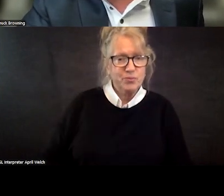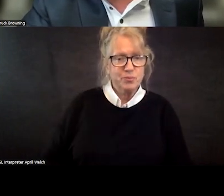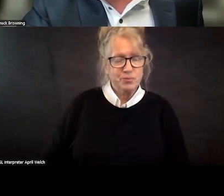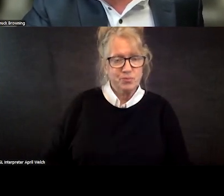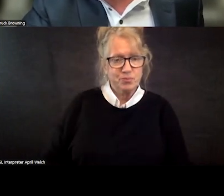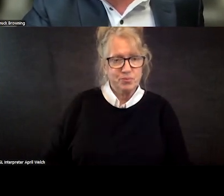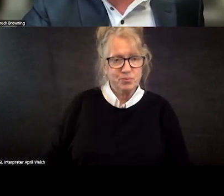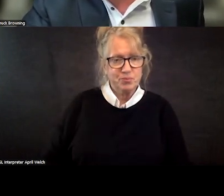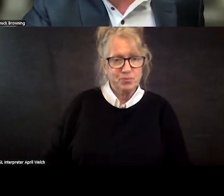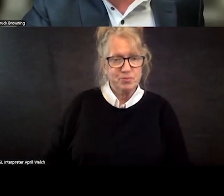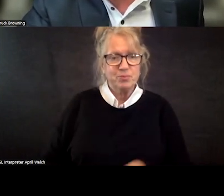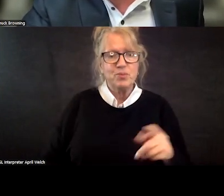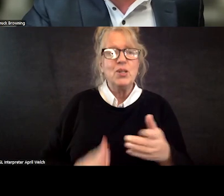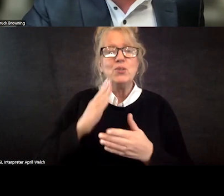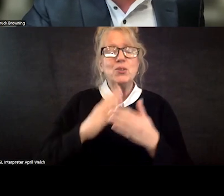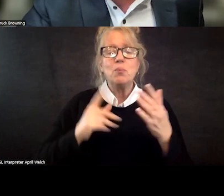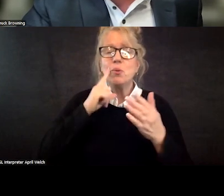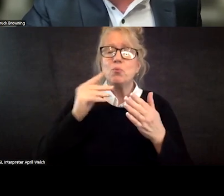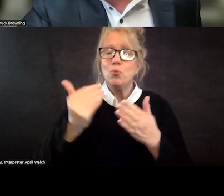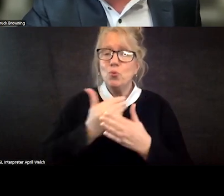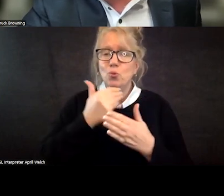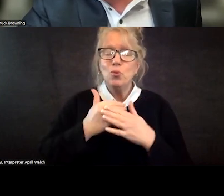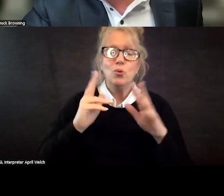So to go into some of the highlights of the news,